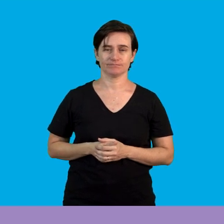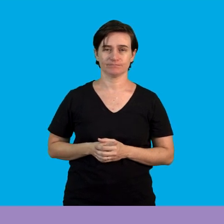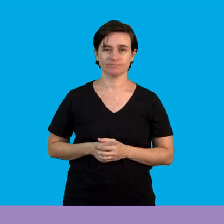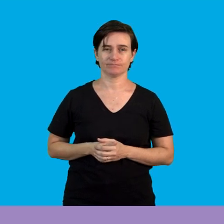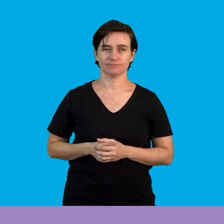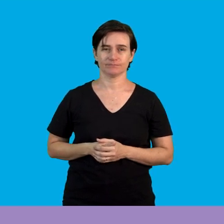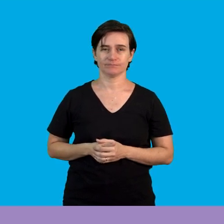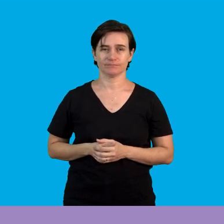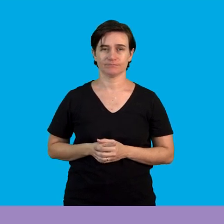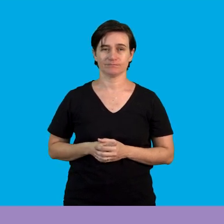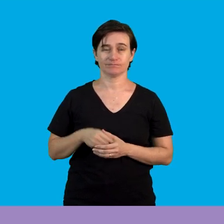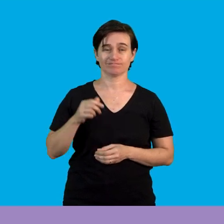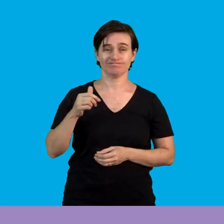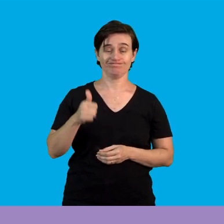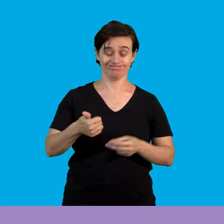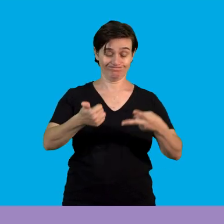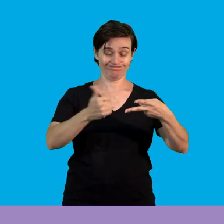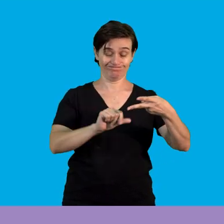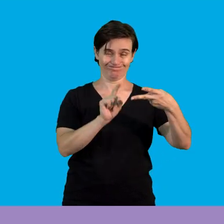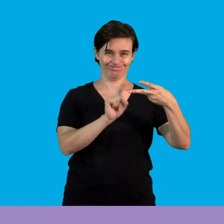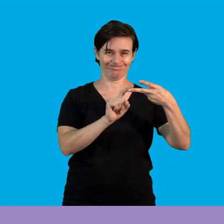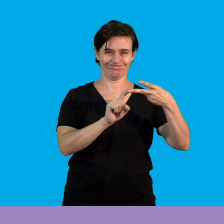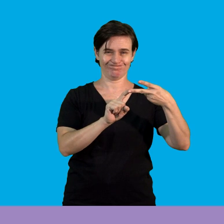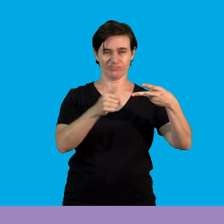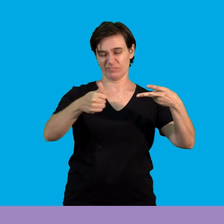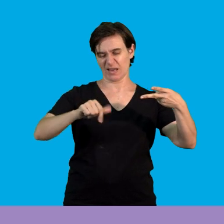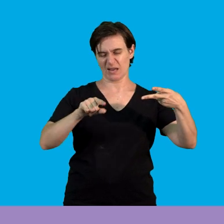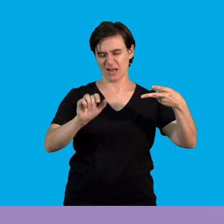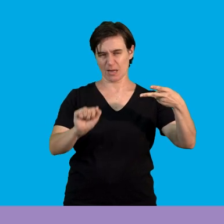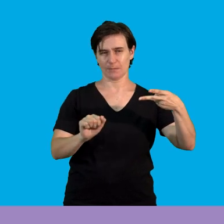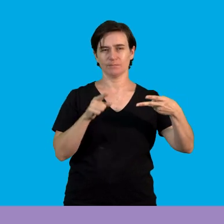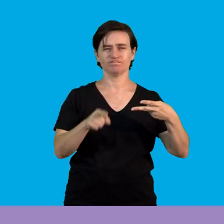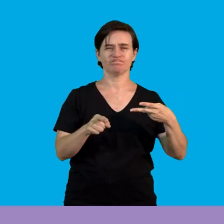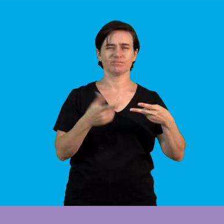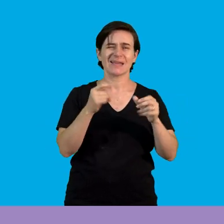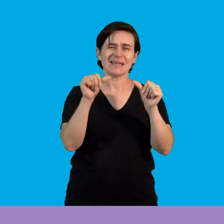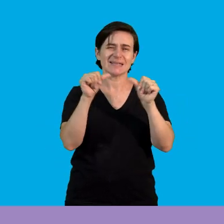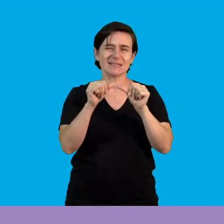move along. The second question is, determine the variables